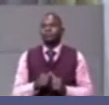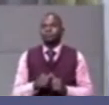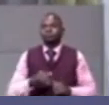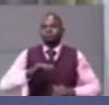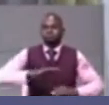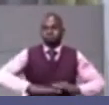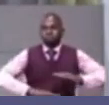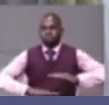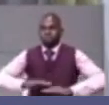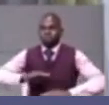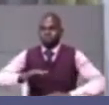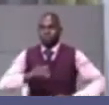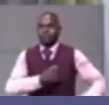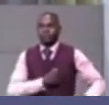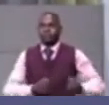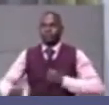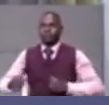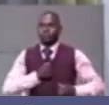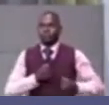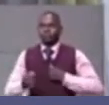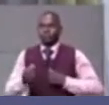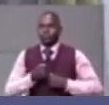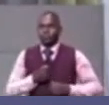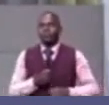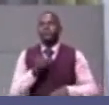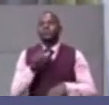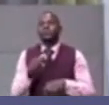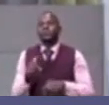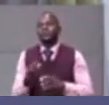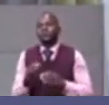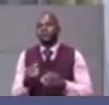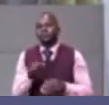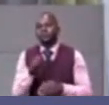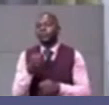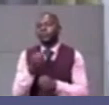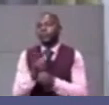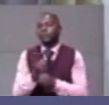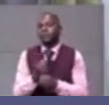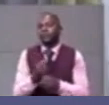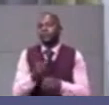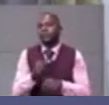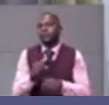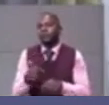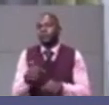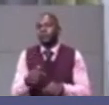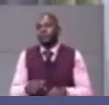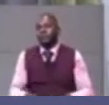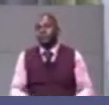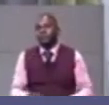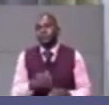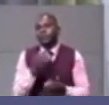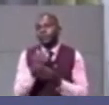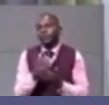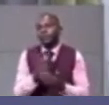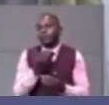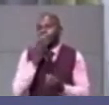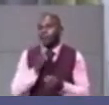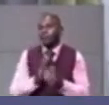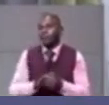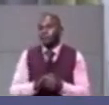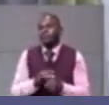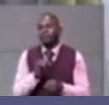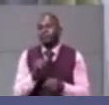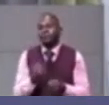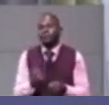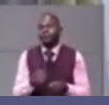that. So the member needs your intervention. When is this going to be done? because they had promised that it was